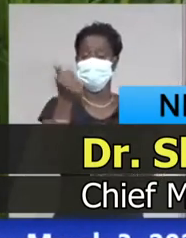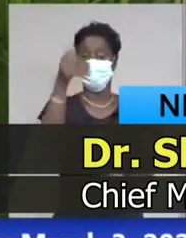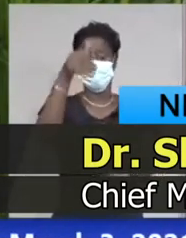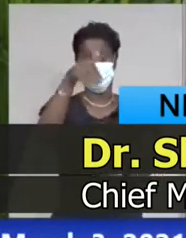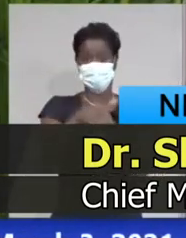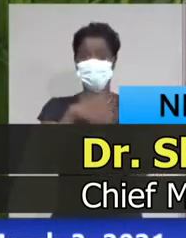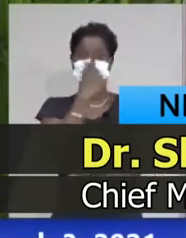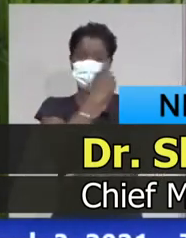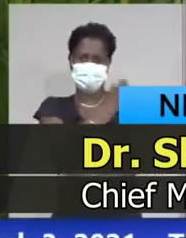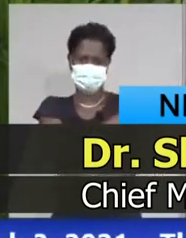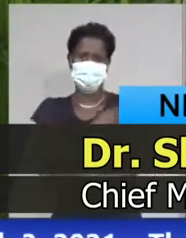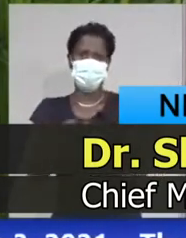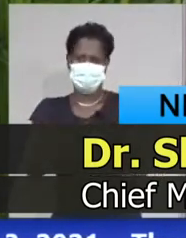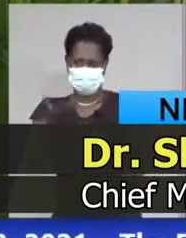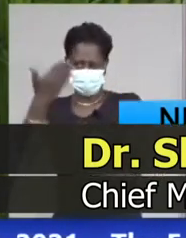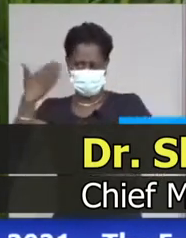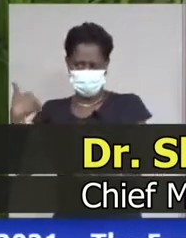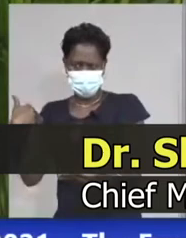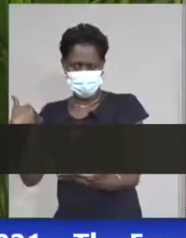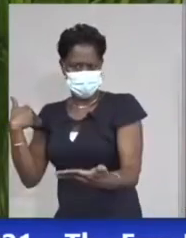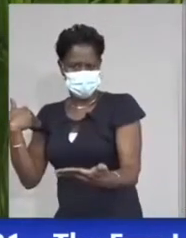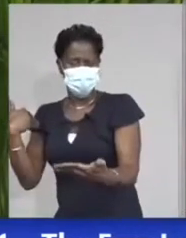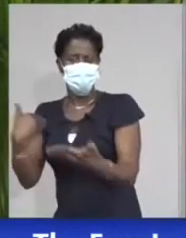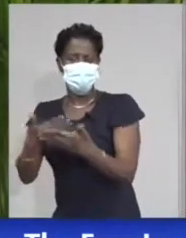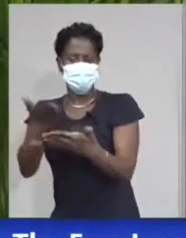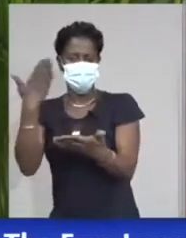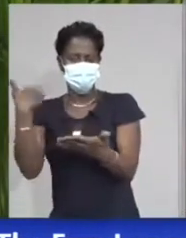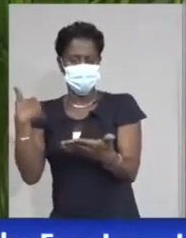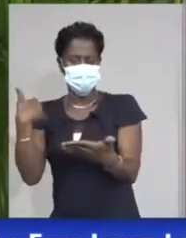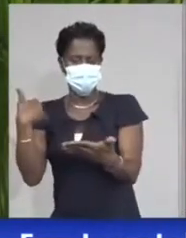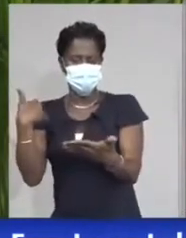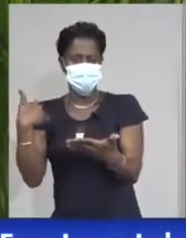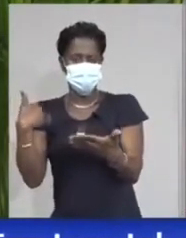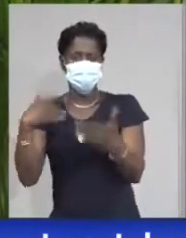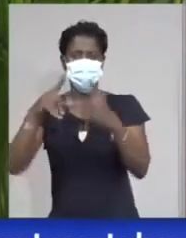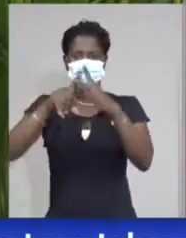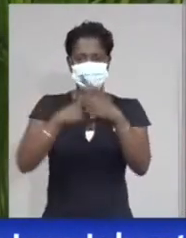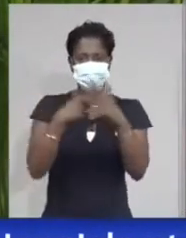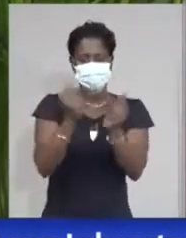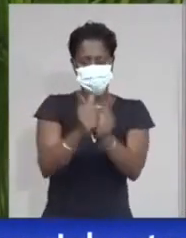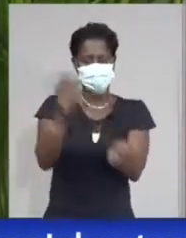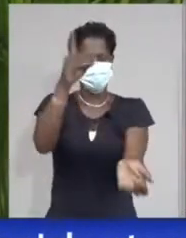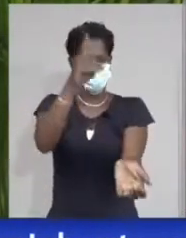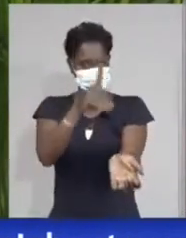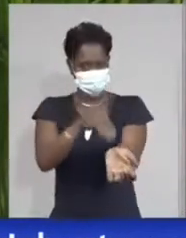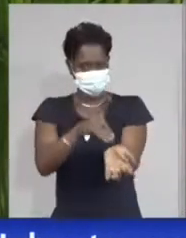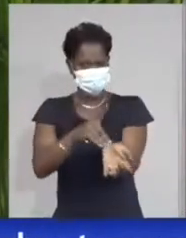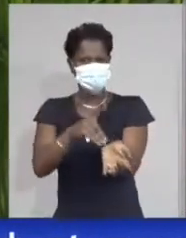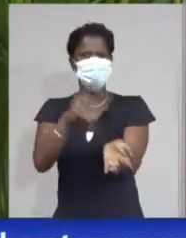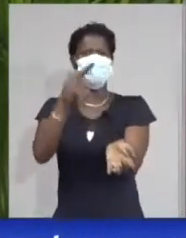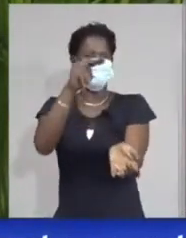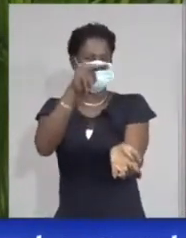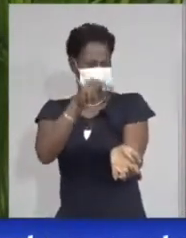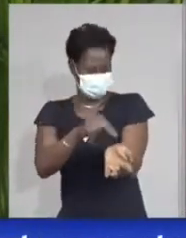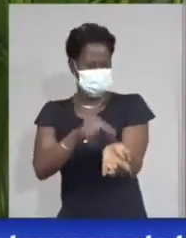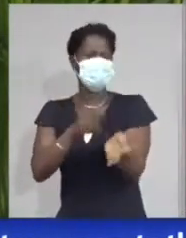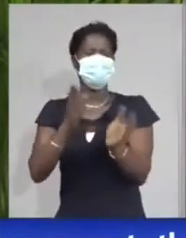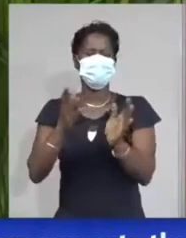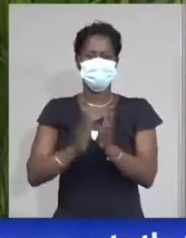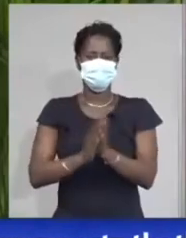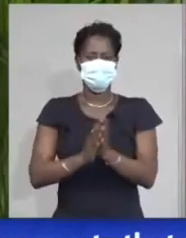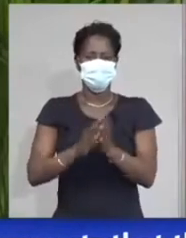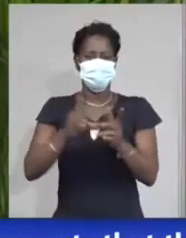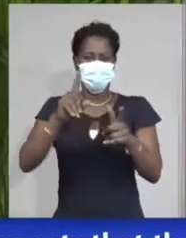doing now is looking at 10,000 and to ensure we have the second dose. But we are also working very closely with the